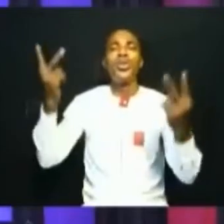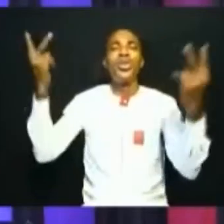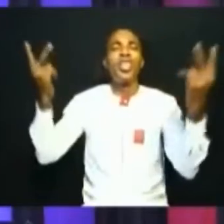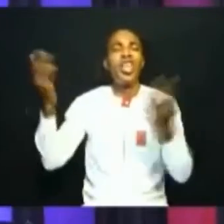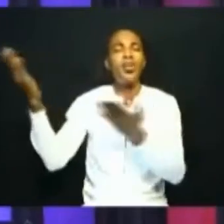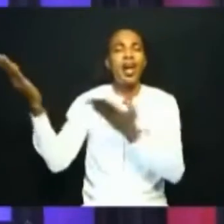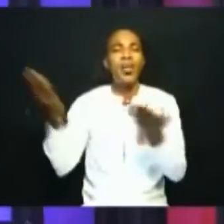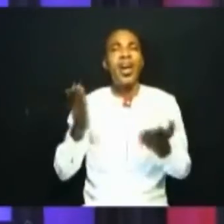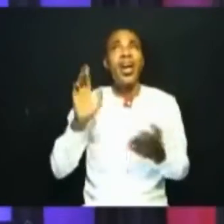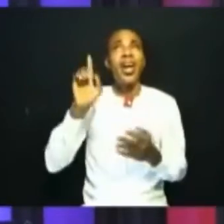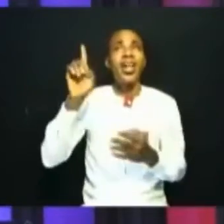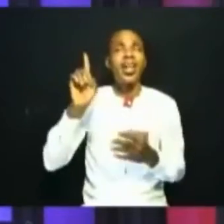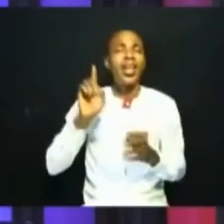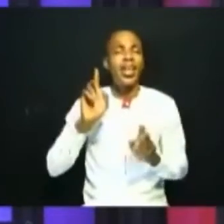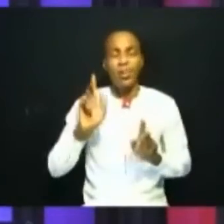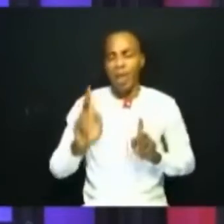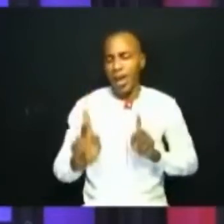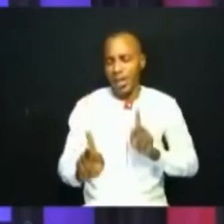man,